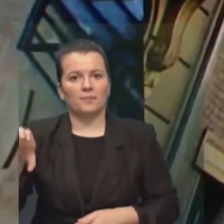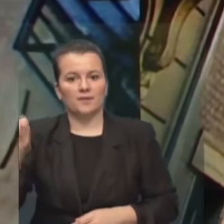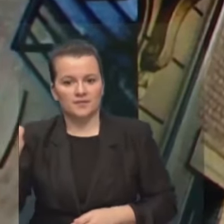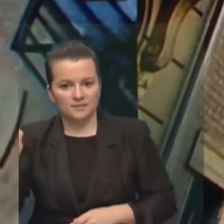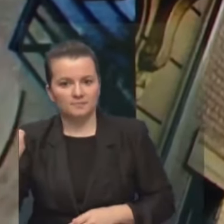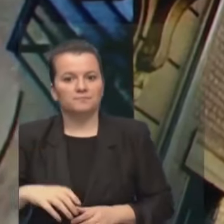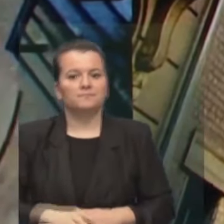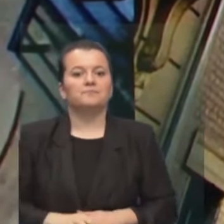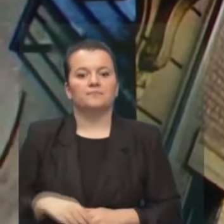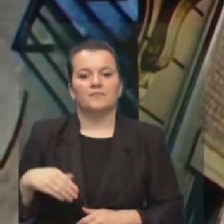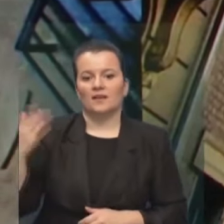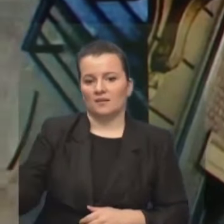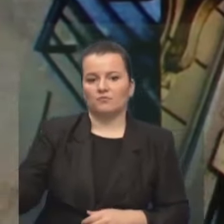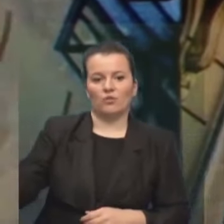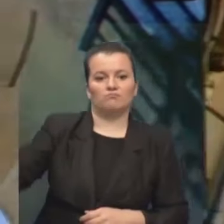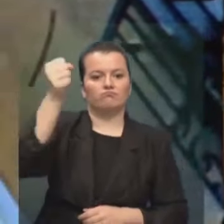is